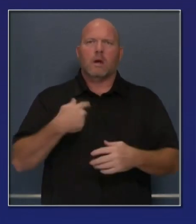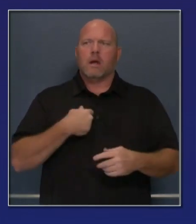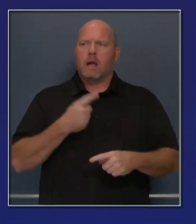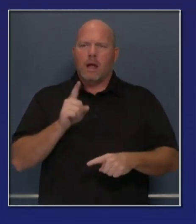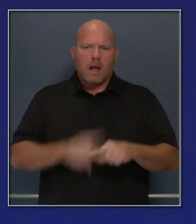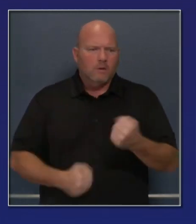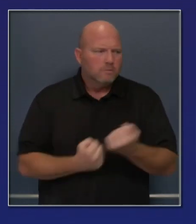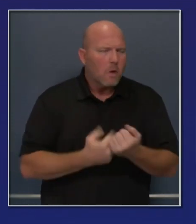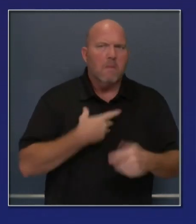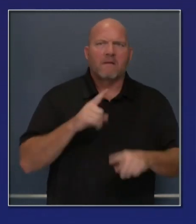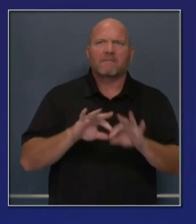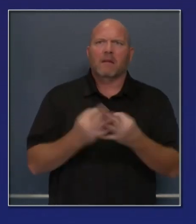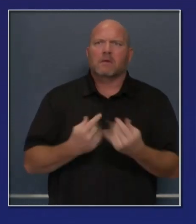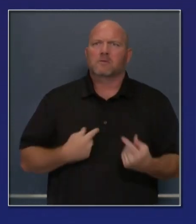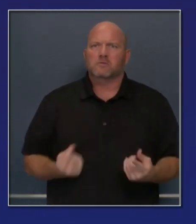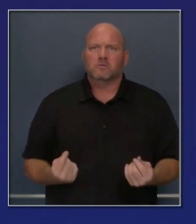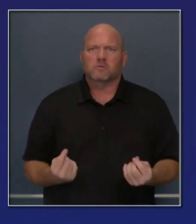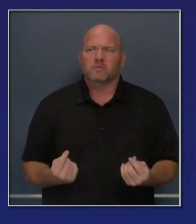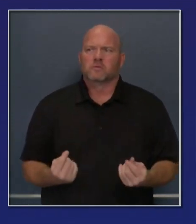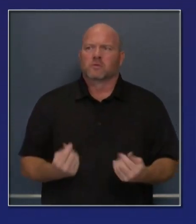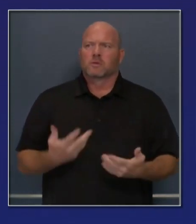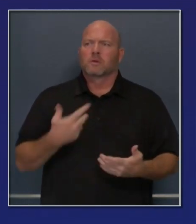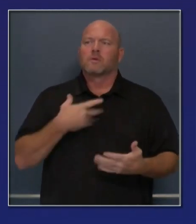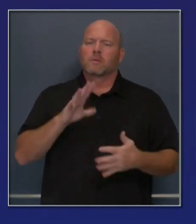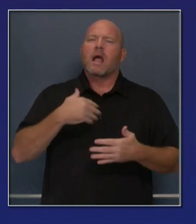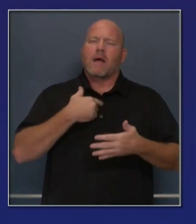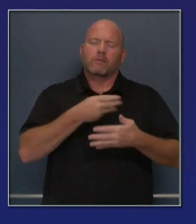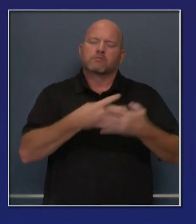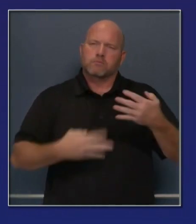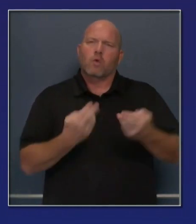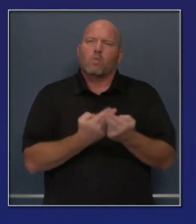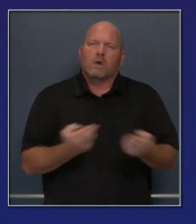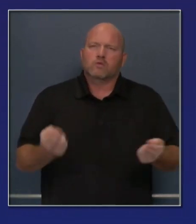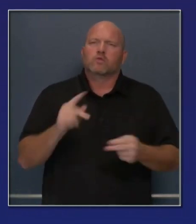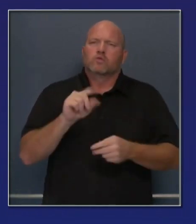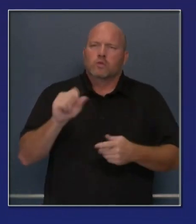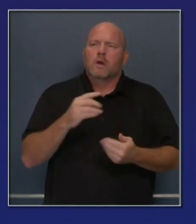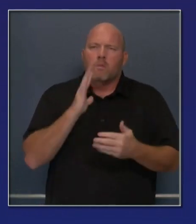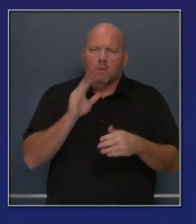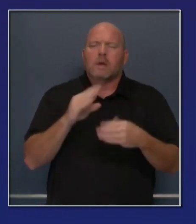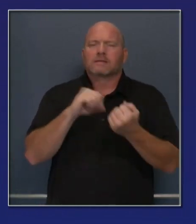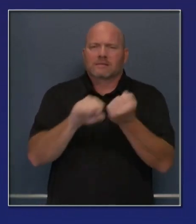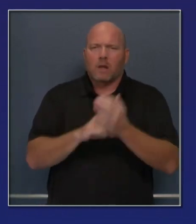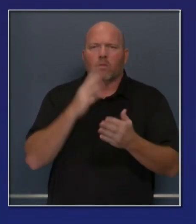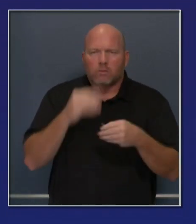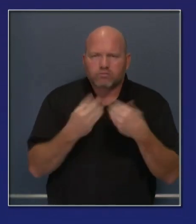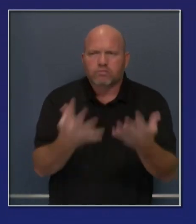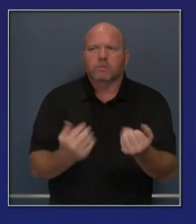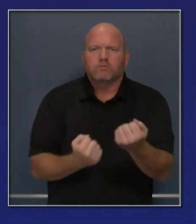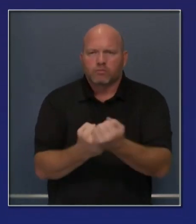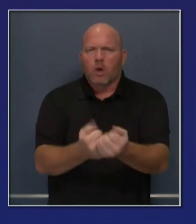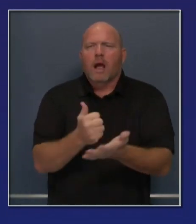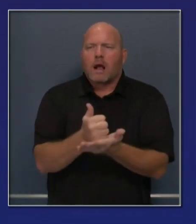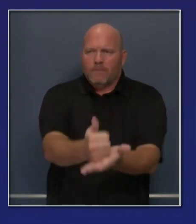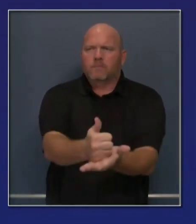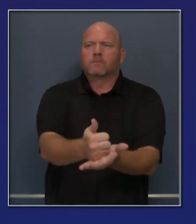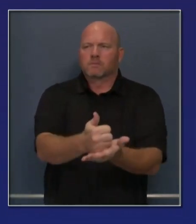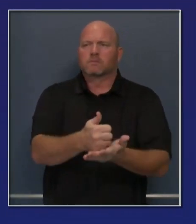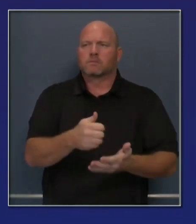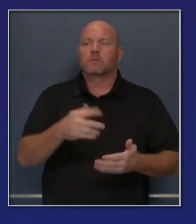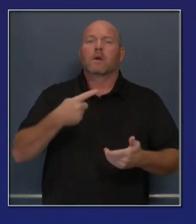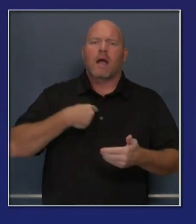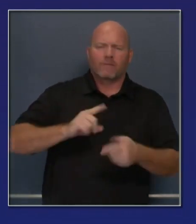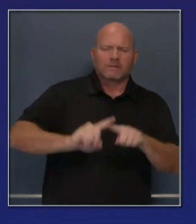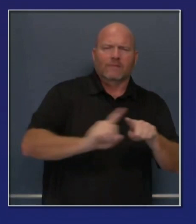their families. There are many tools that the state, along with our local partners, along with our philanthropic partners, have put